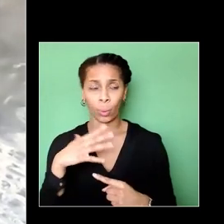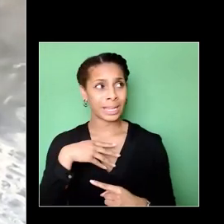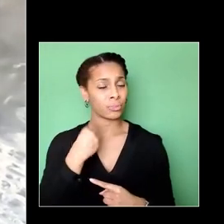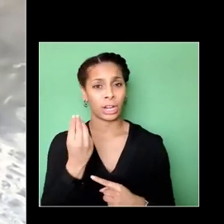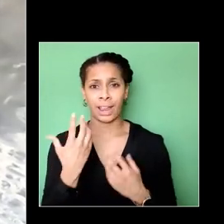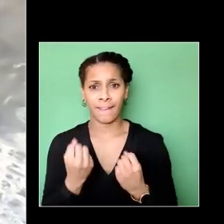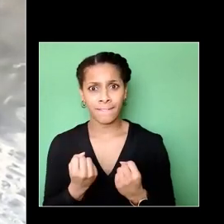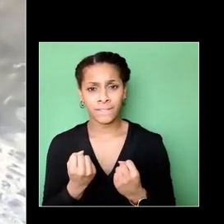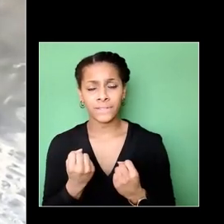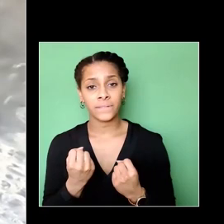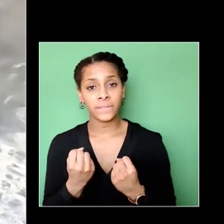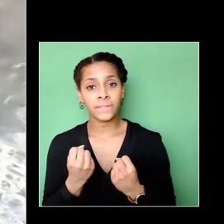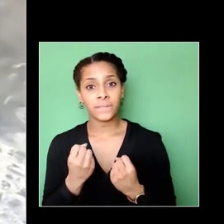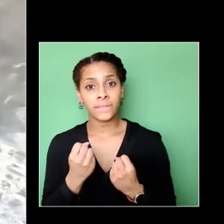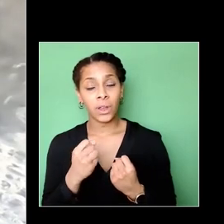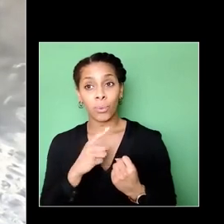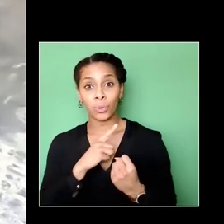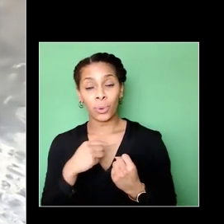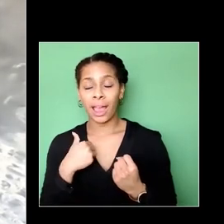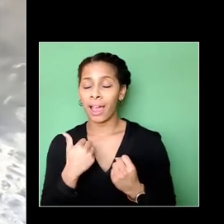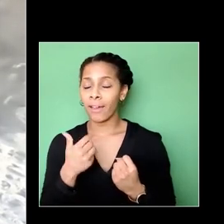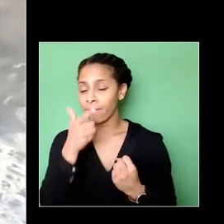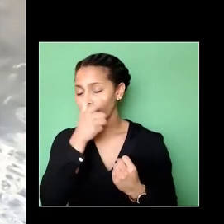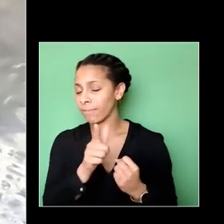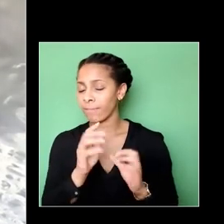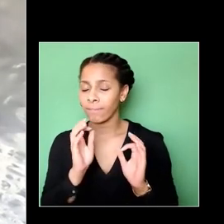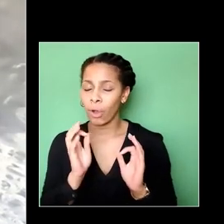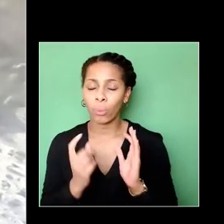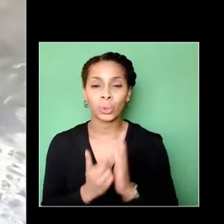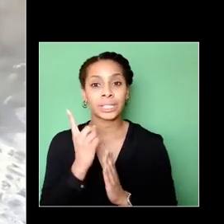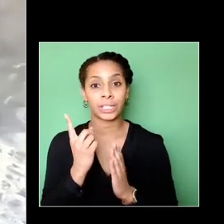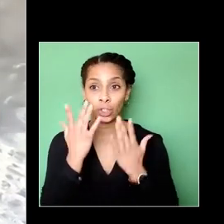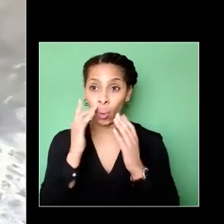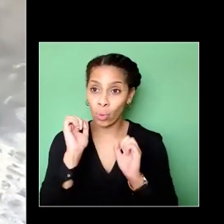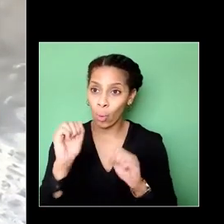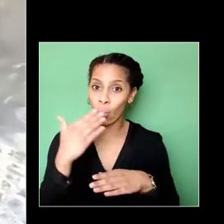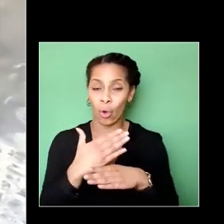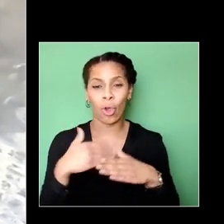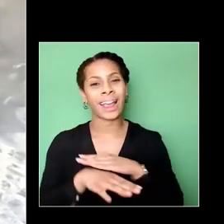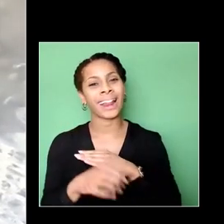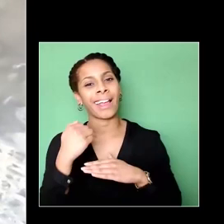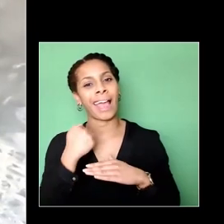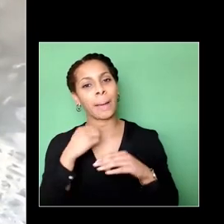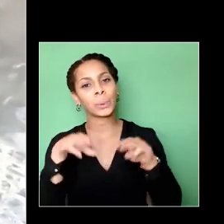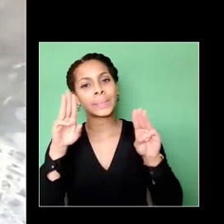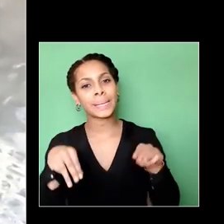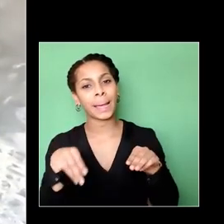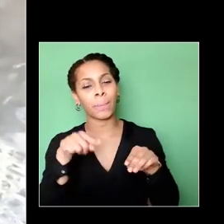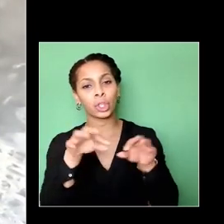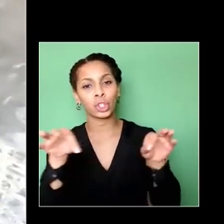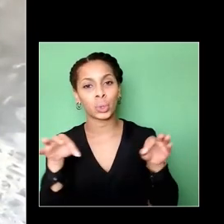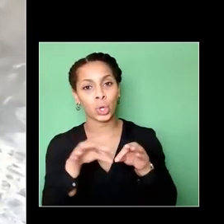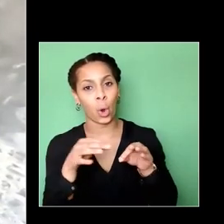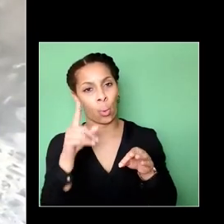the incredible opportunity to show your work at the Studio Museum in Harlem, and your exhibition,